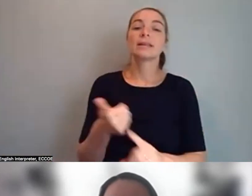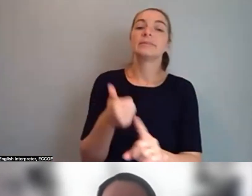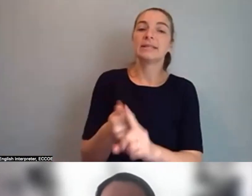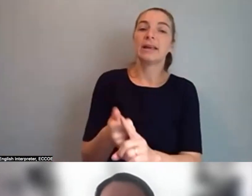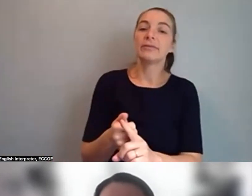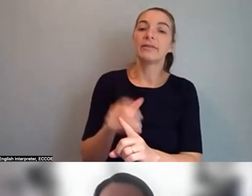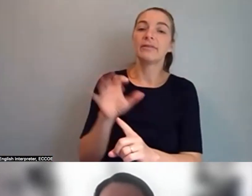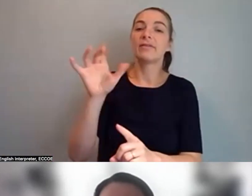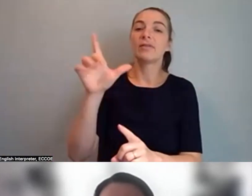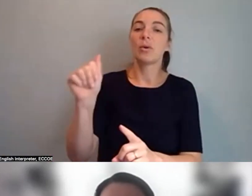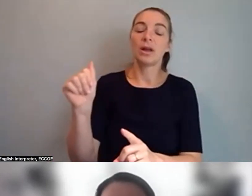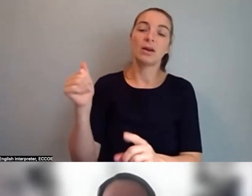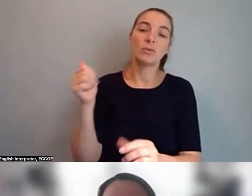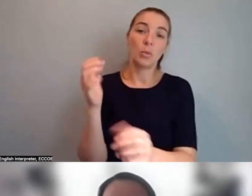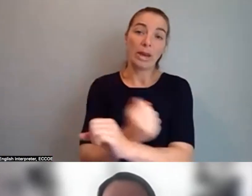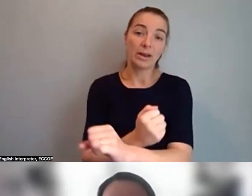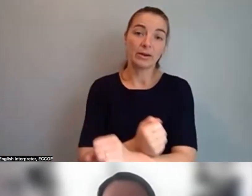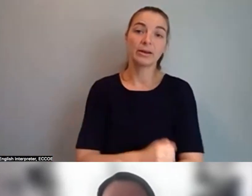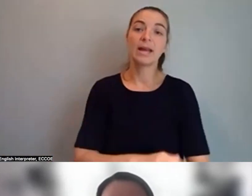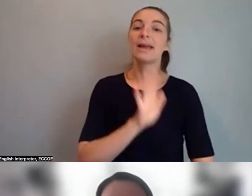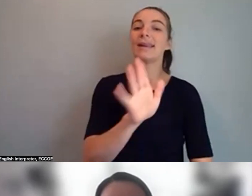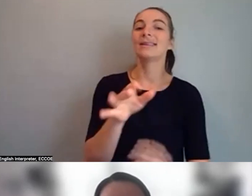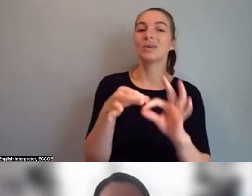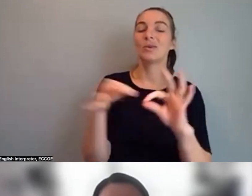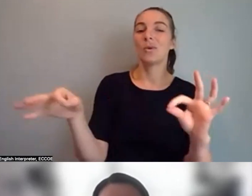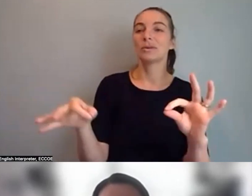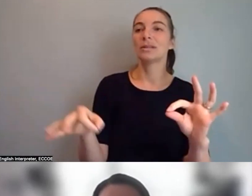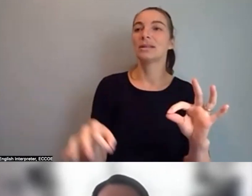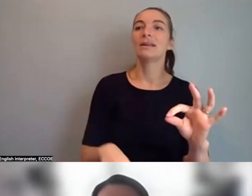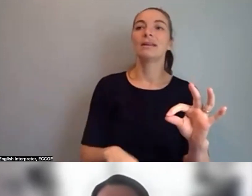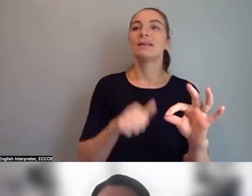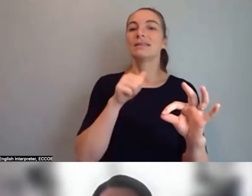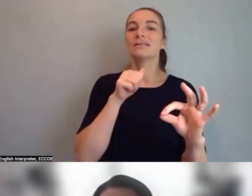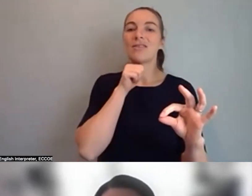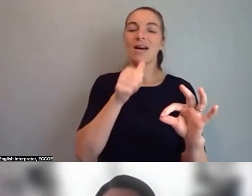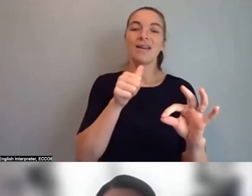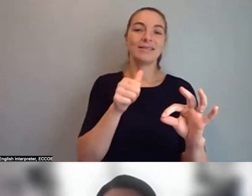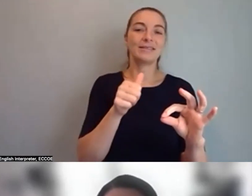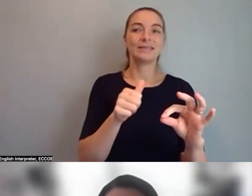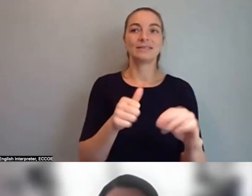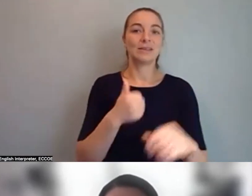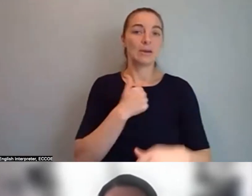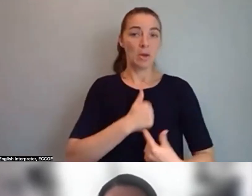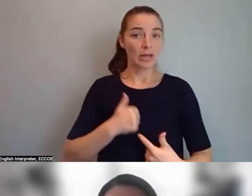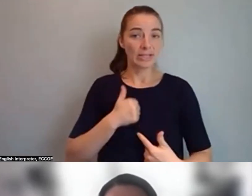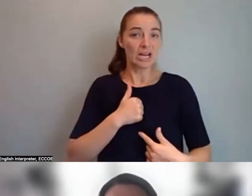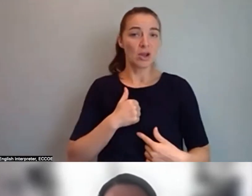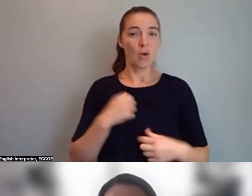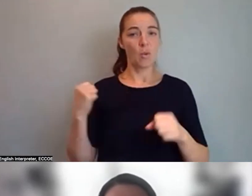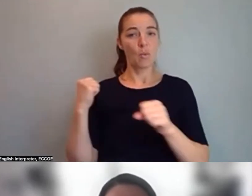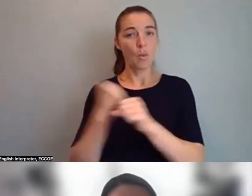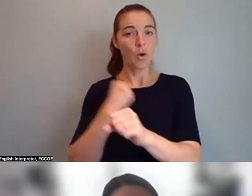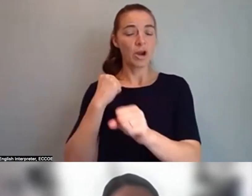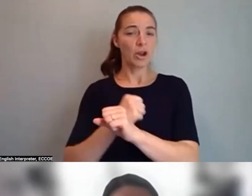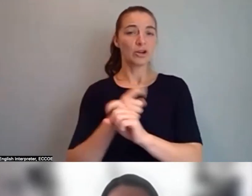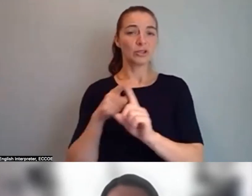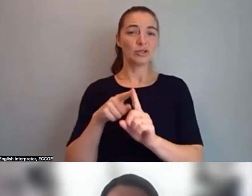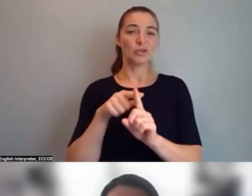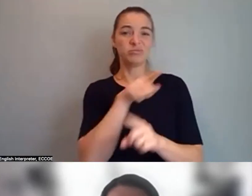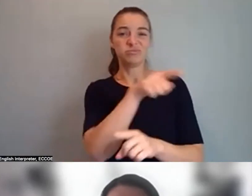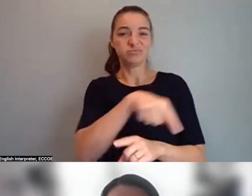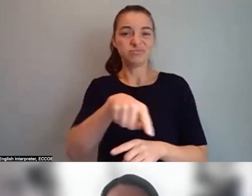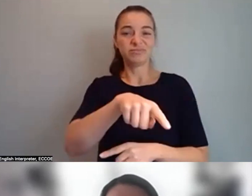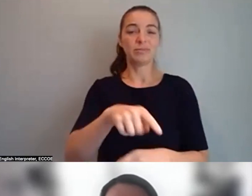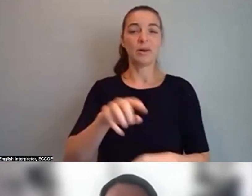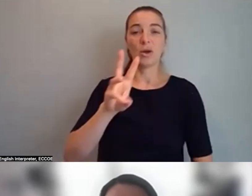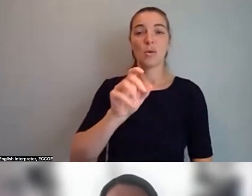unapologetic culture warrior willing to fight the woke left and defied public health experts during the coronavirus pandemic, end